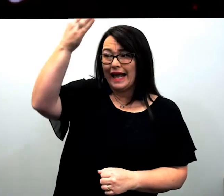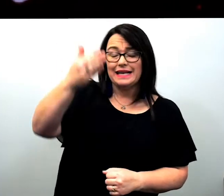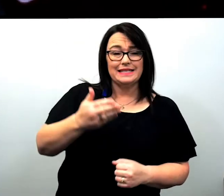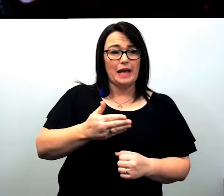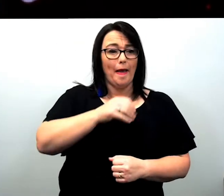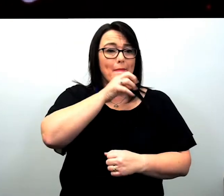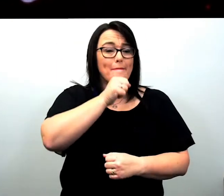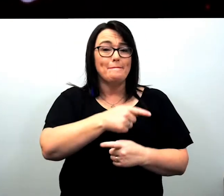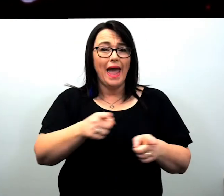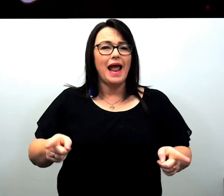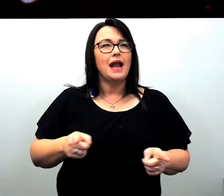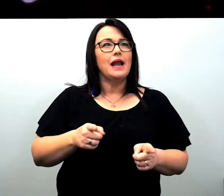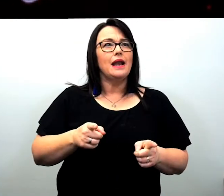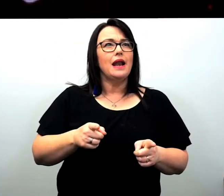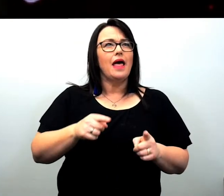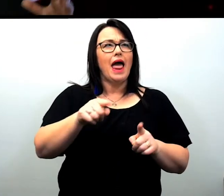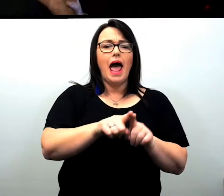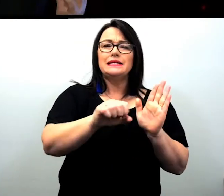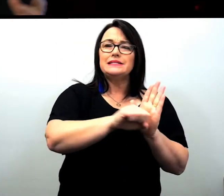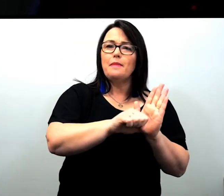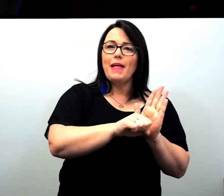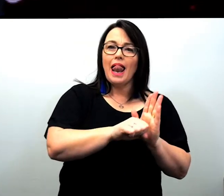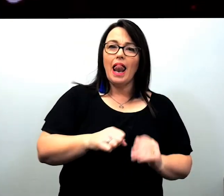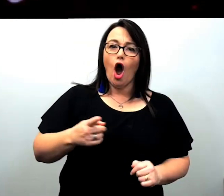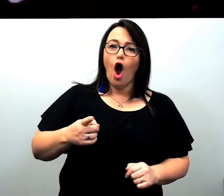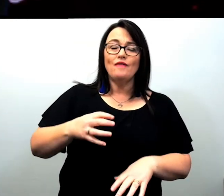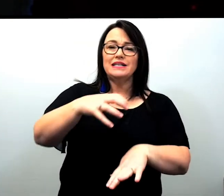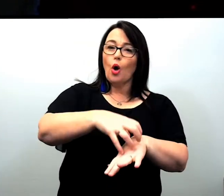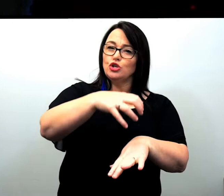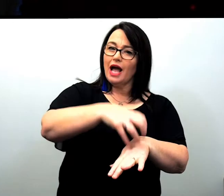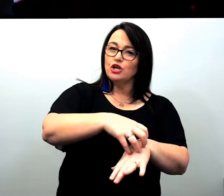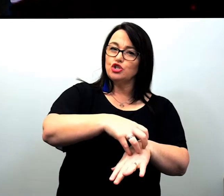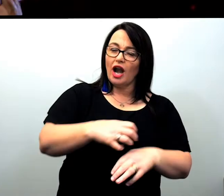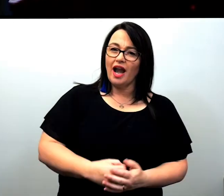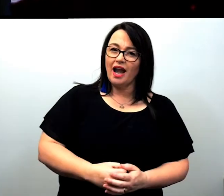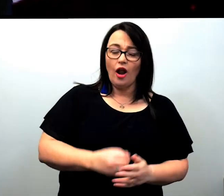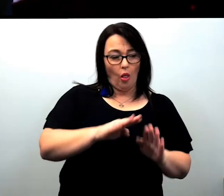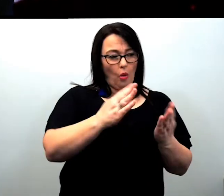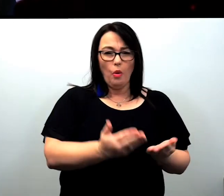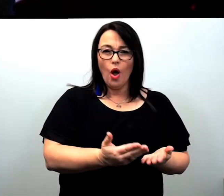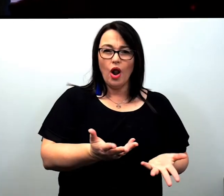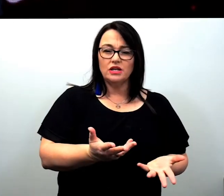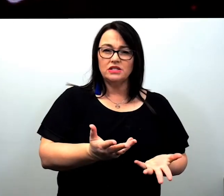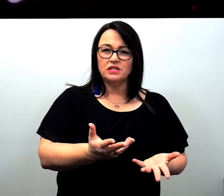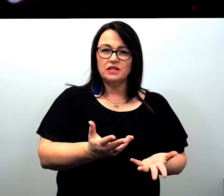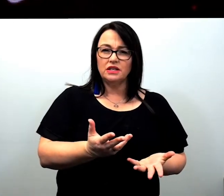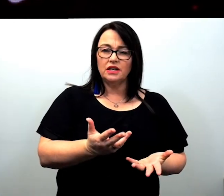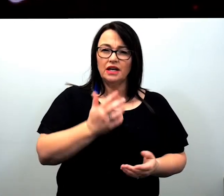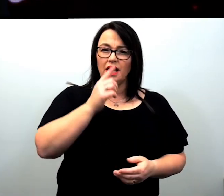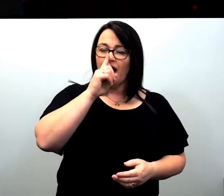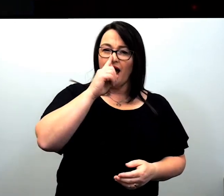God through his church that will bring restoration and healing and revelation and power to this